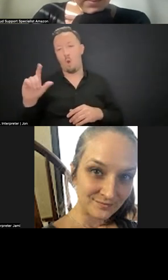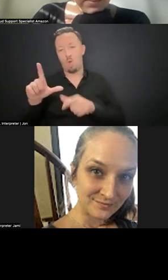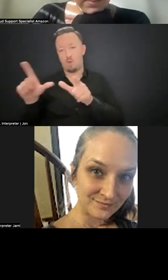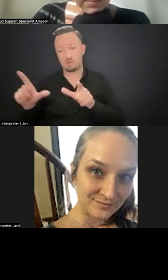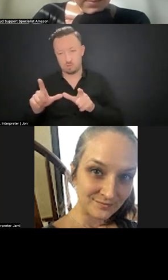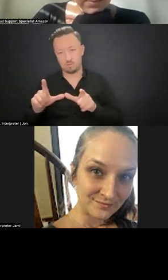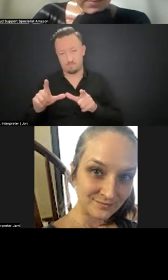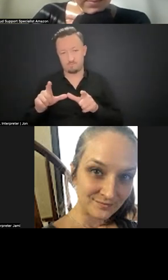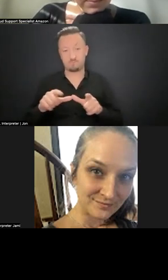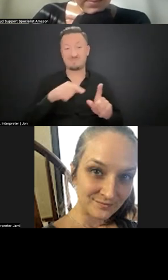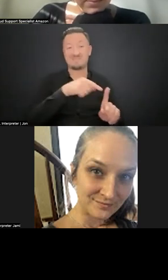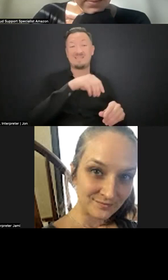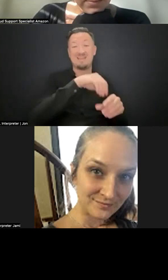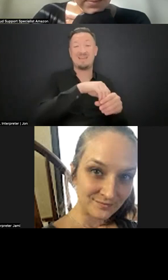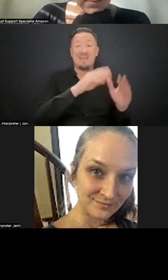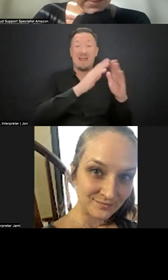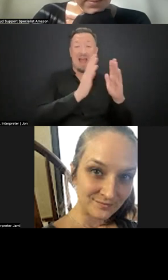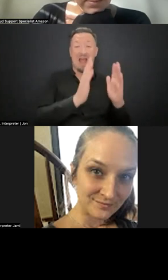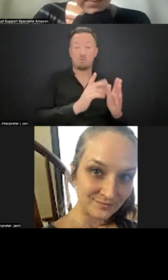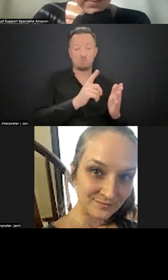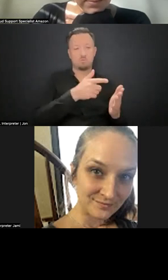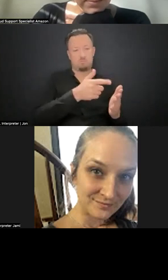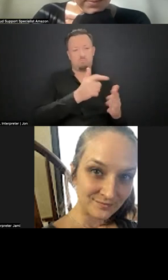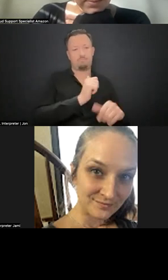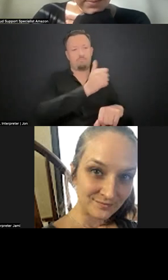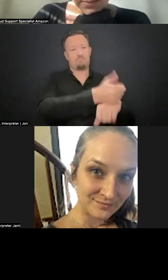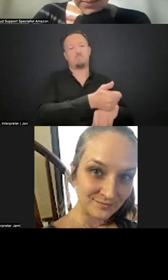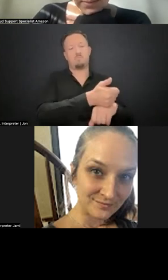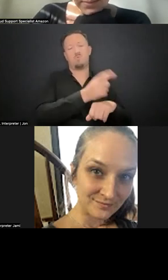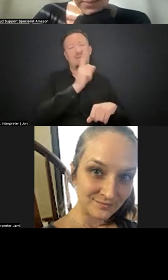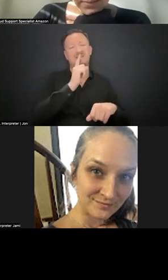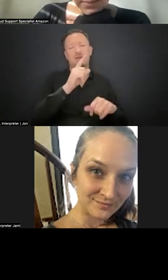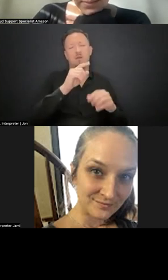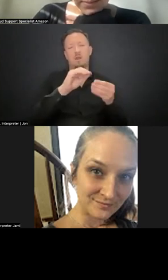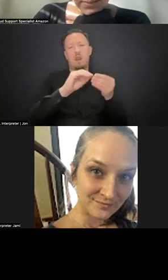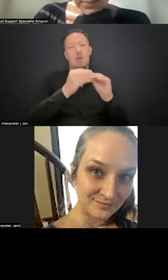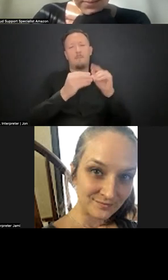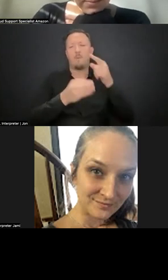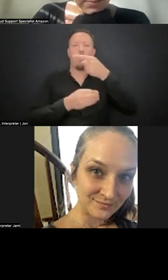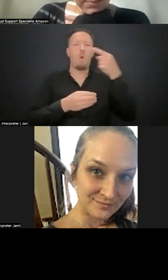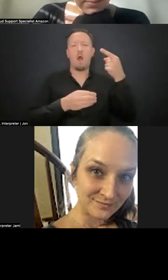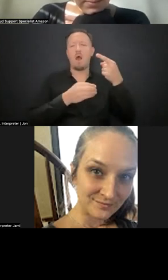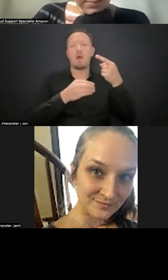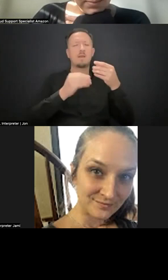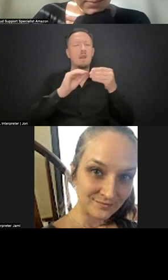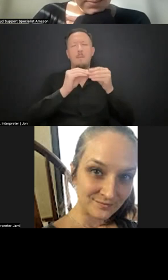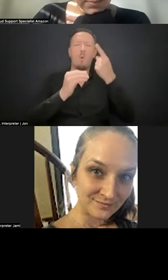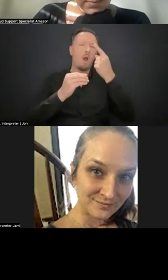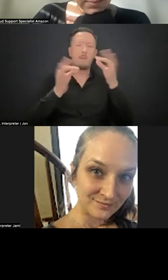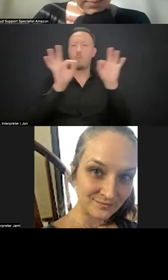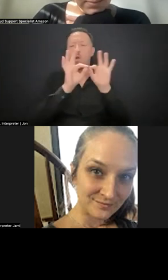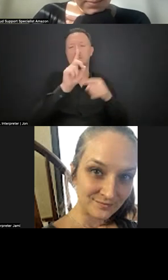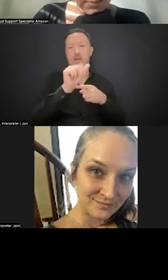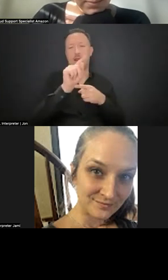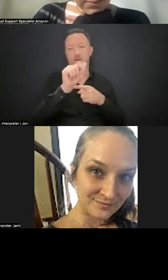organization is designed so that you want to, ultimately it's all about the data. The data is the most critical part. So whatever your